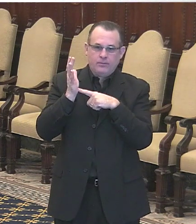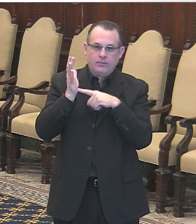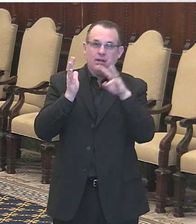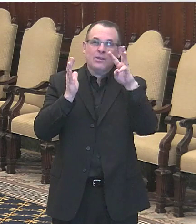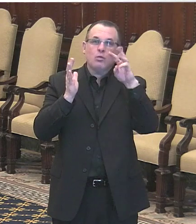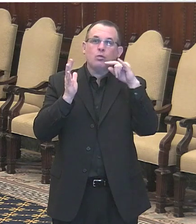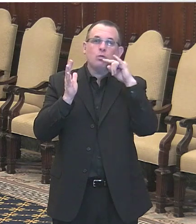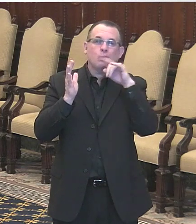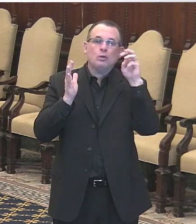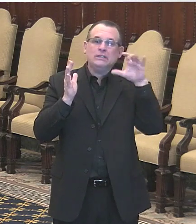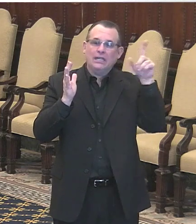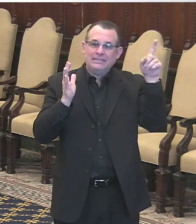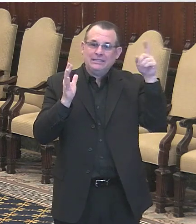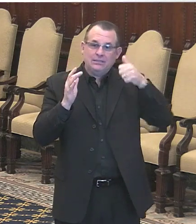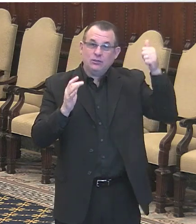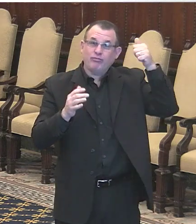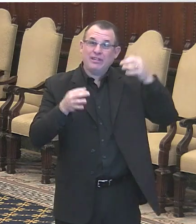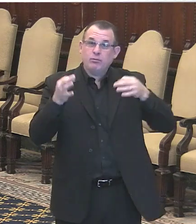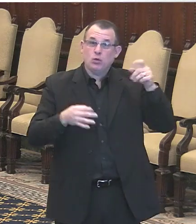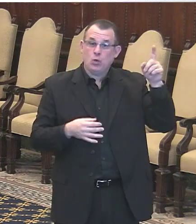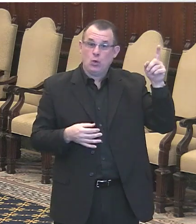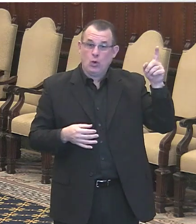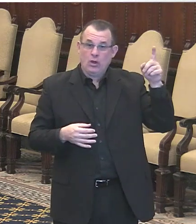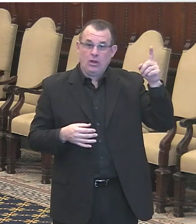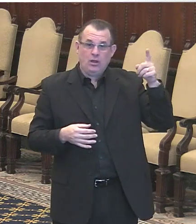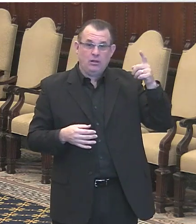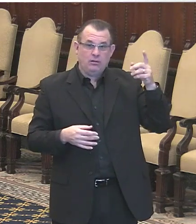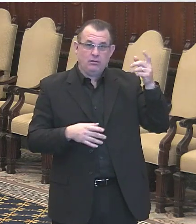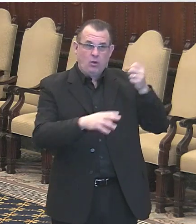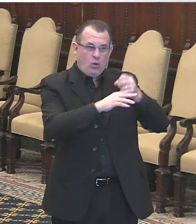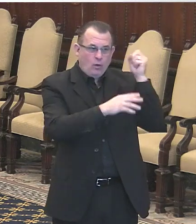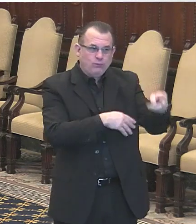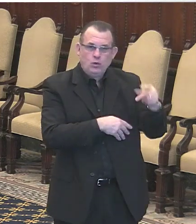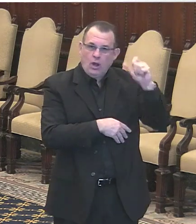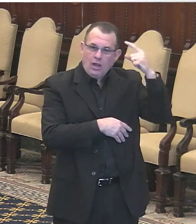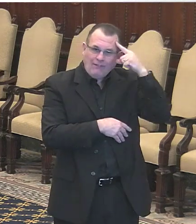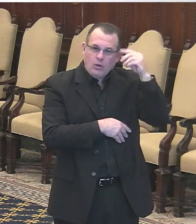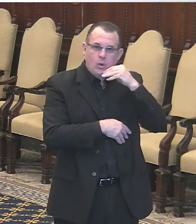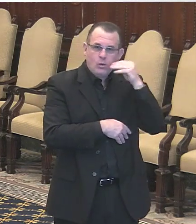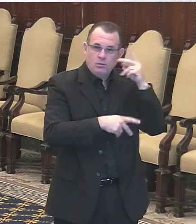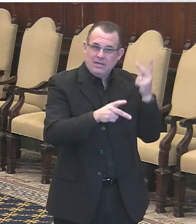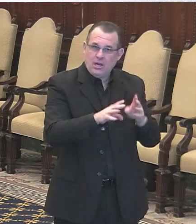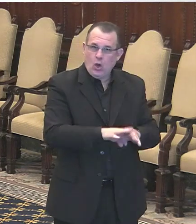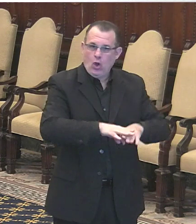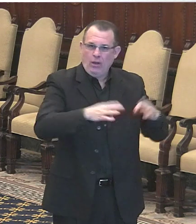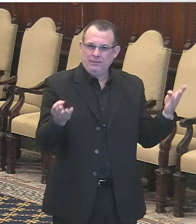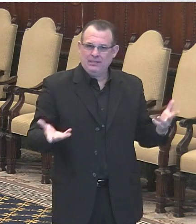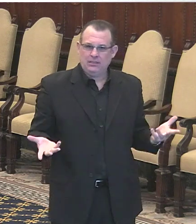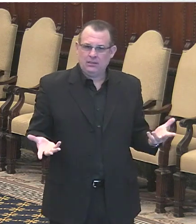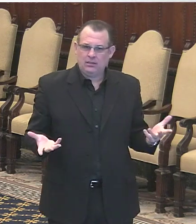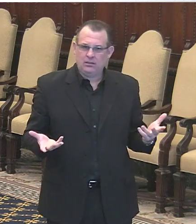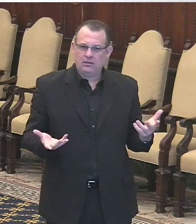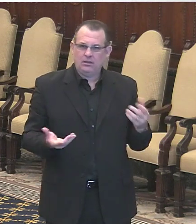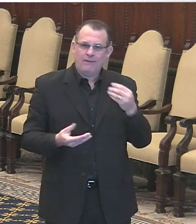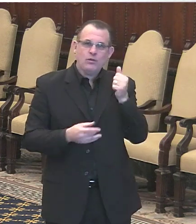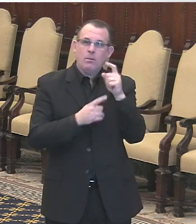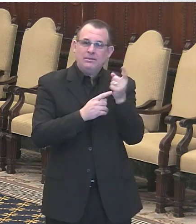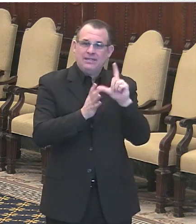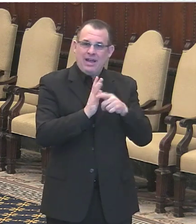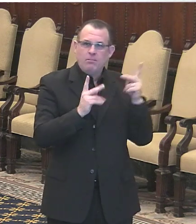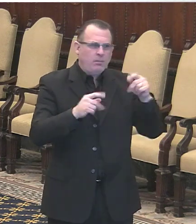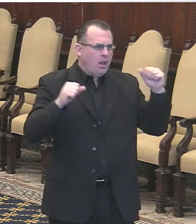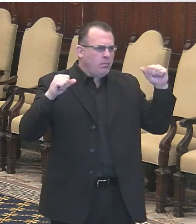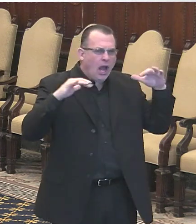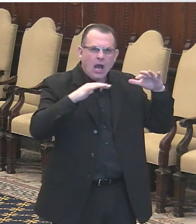Court of Wisconsin overruled the governor on the stay-at-home order. Place was 4 deep at the bar. That is dangerous. And yeah, I